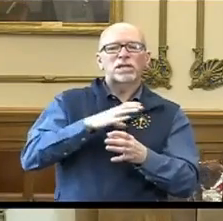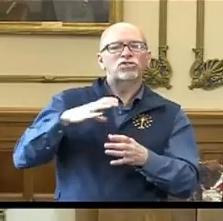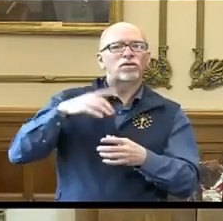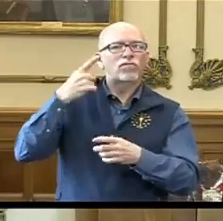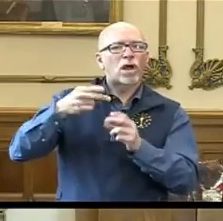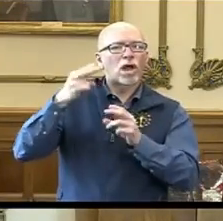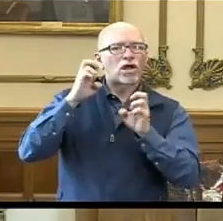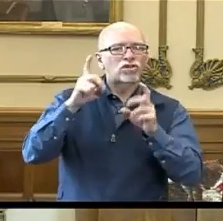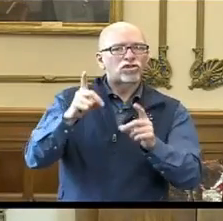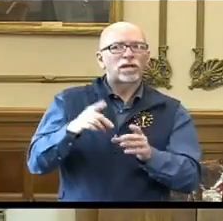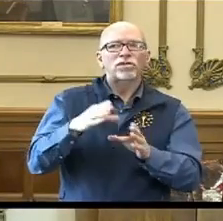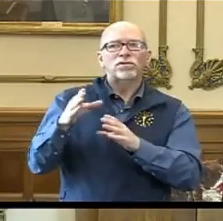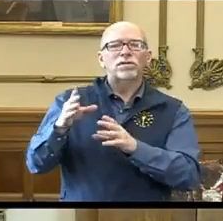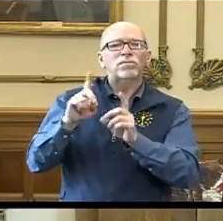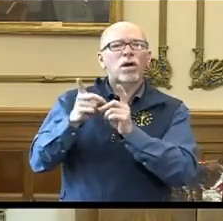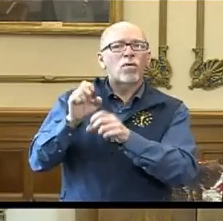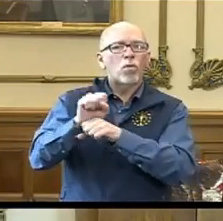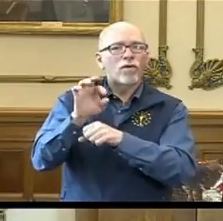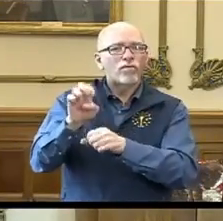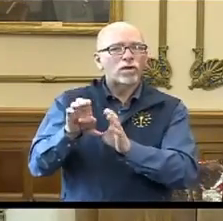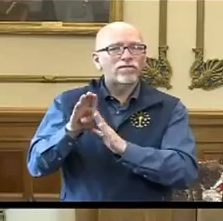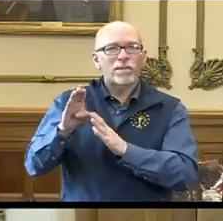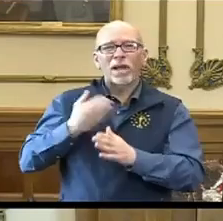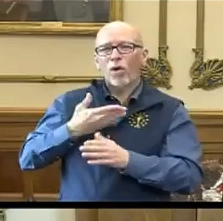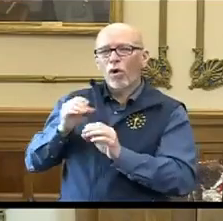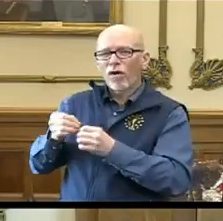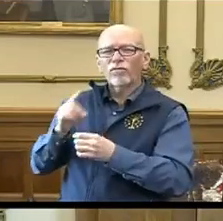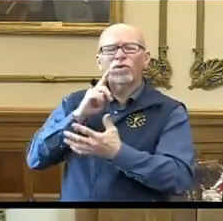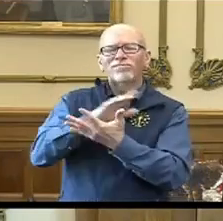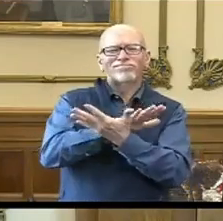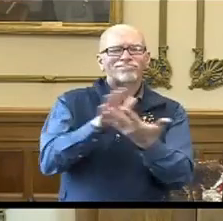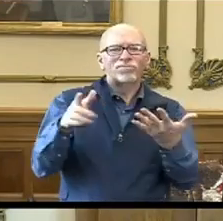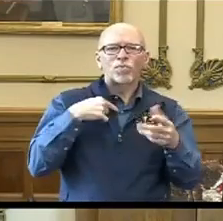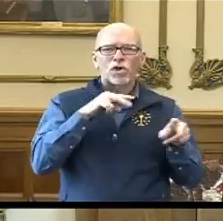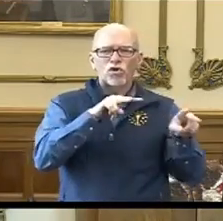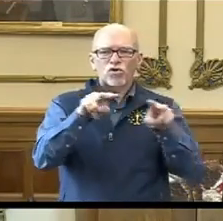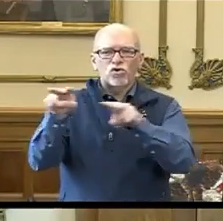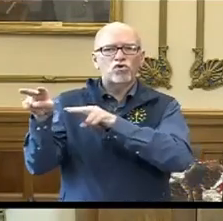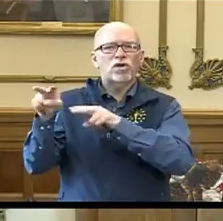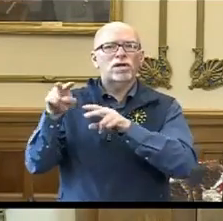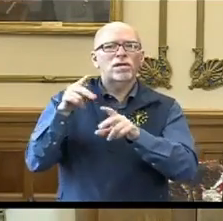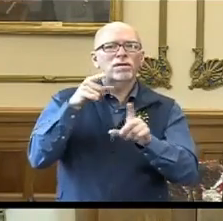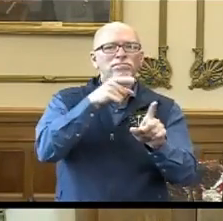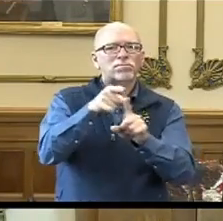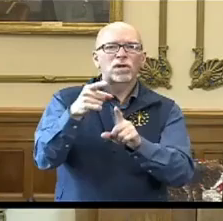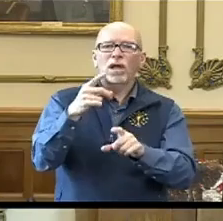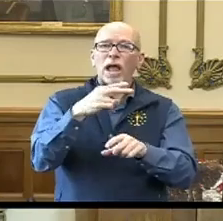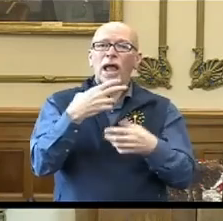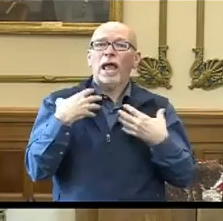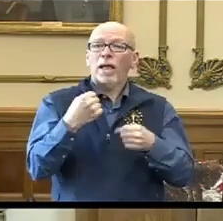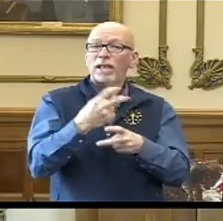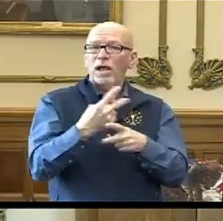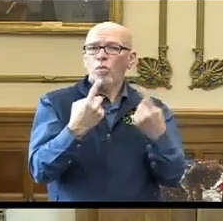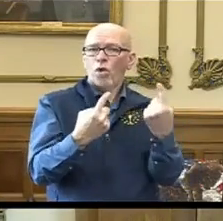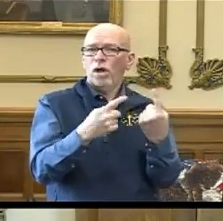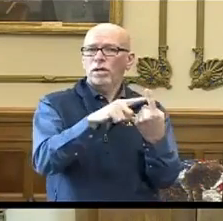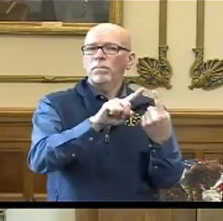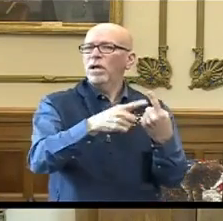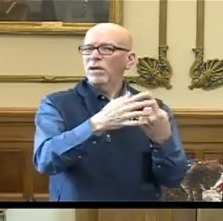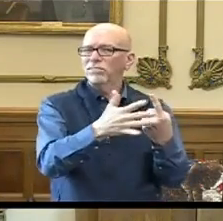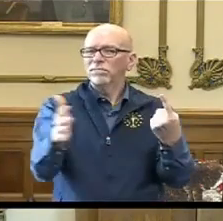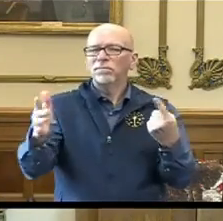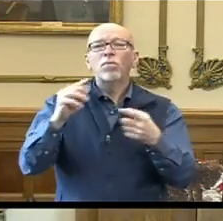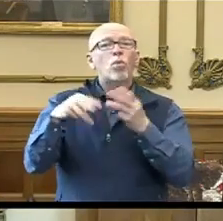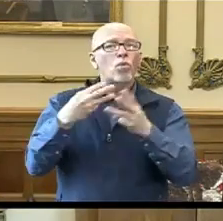and our office, the Department of Workforce Development, all are looking at these target areas, healthcare being just one, but the world will